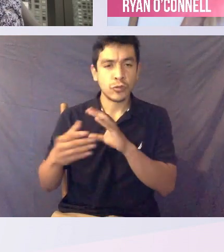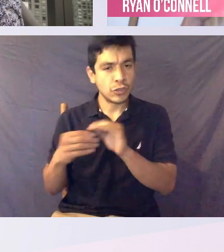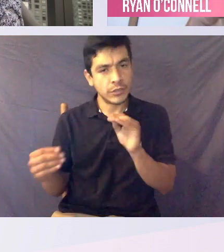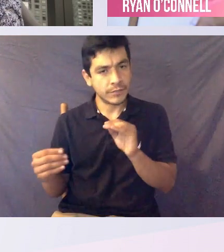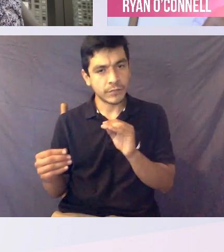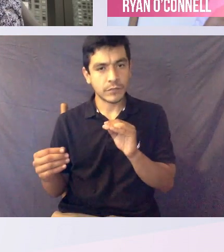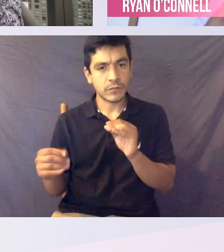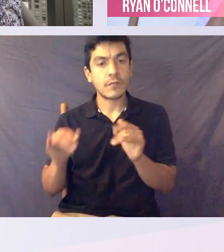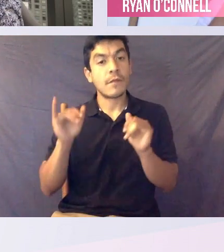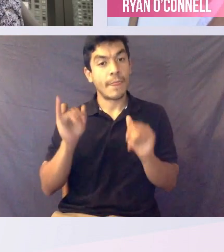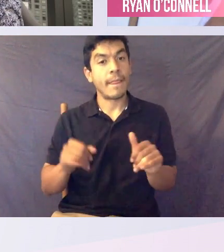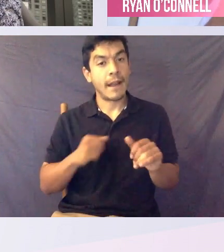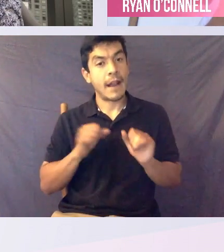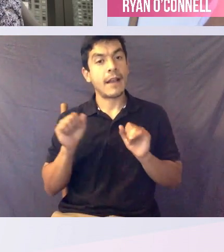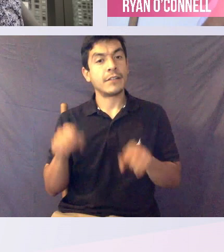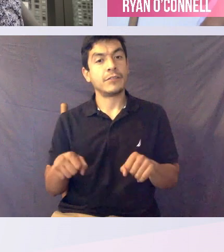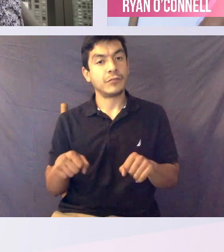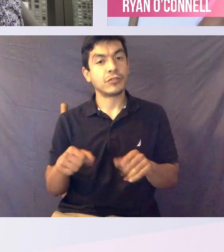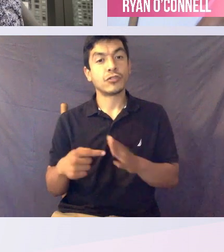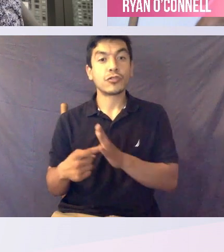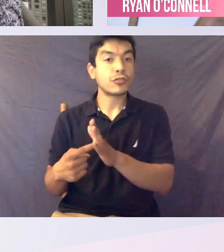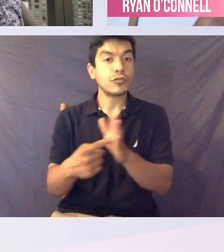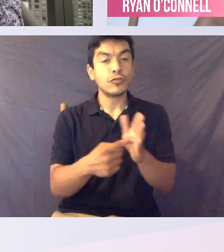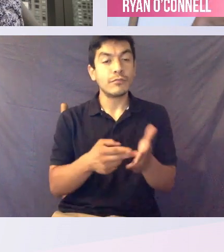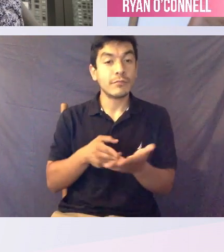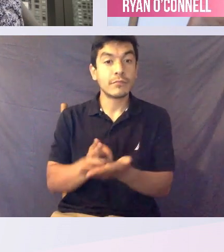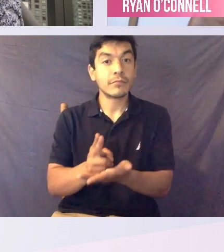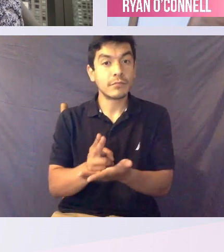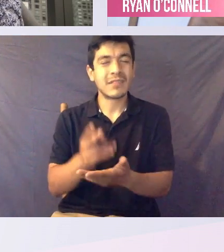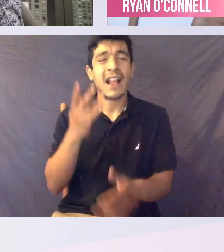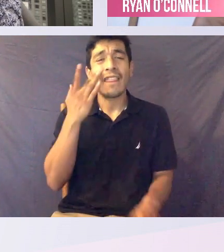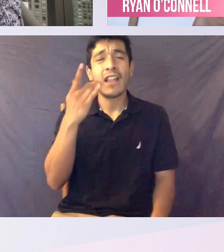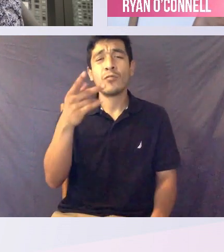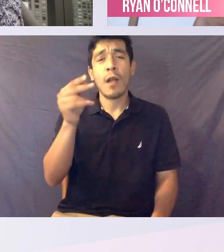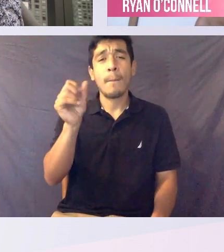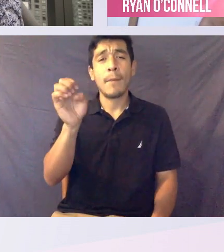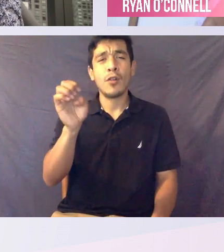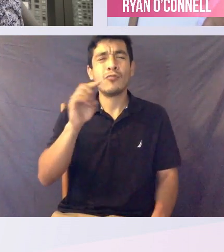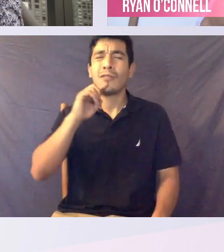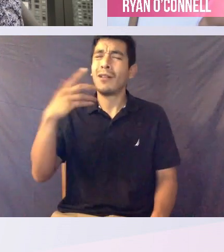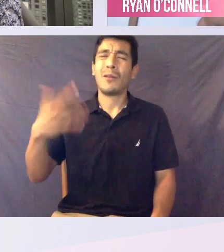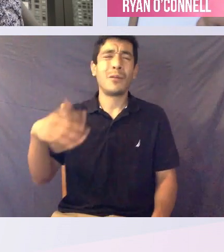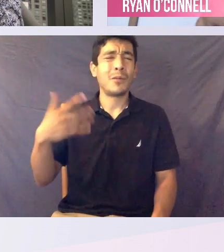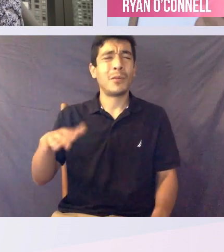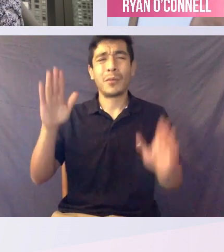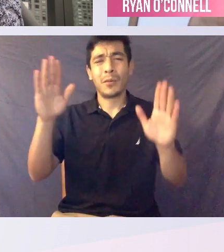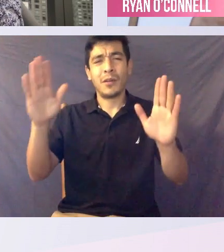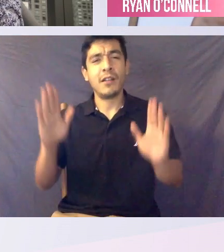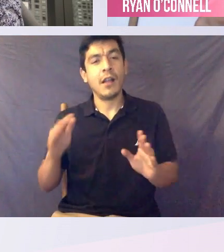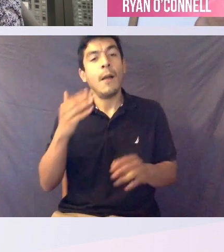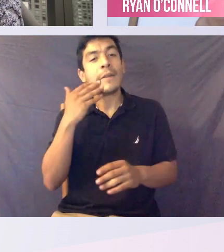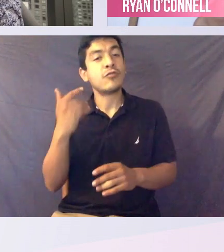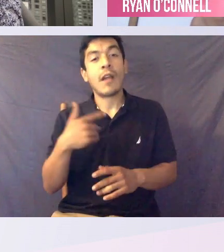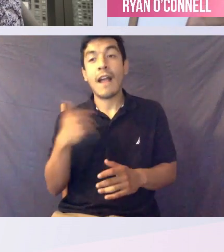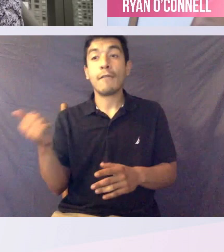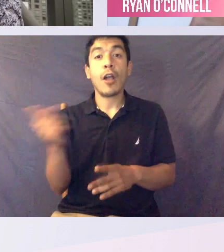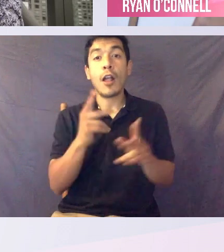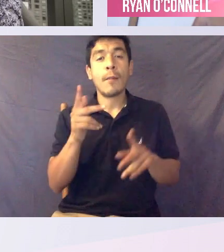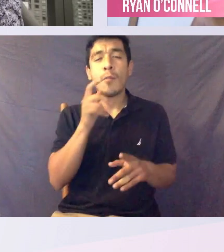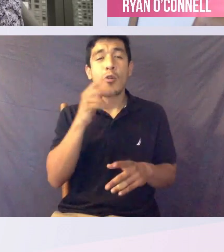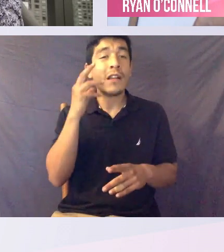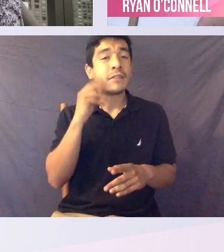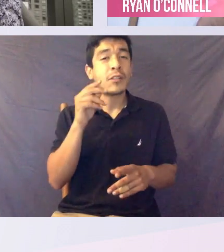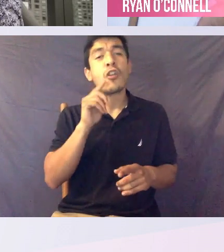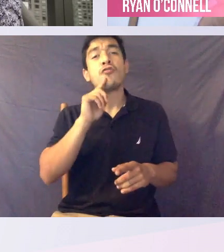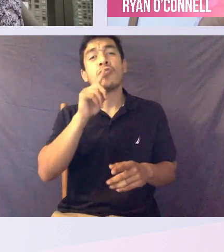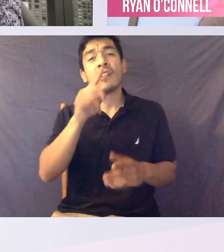that you can show the relationship. That's why Pose was so amazing. It's like you have all of these people who've experienced the same thing, so you can really talk